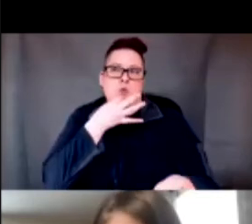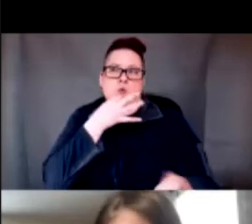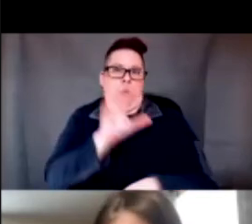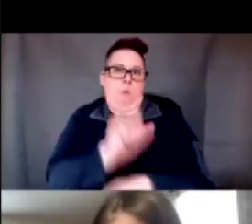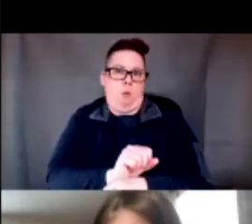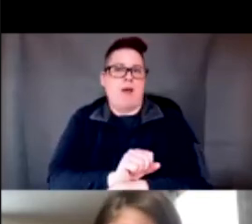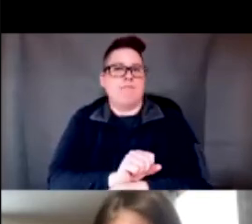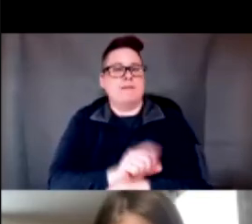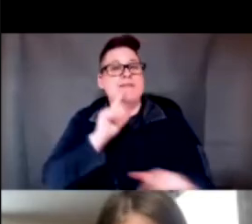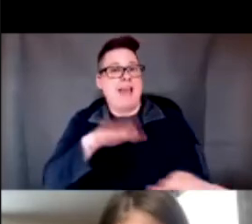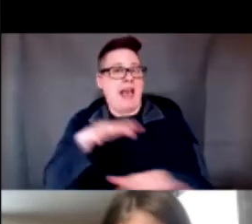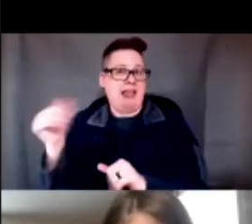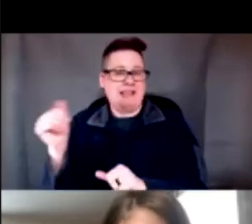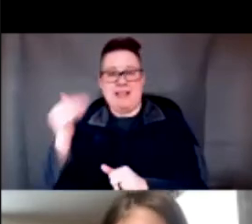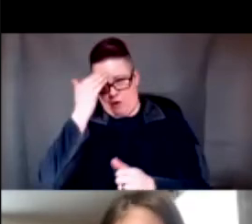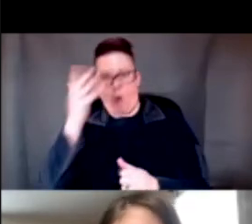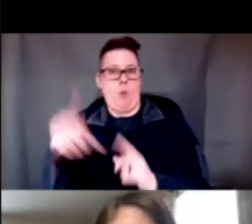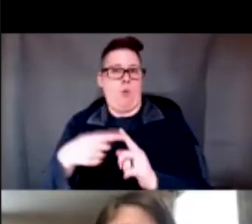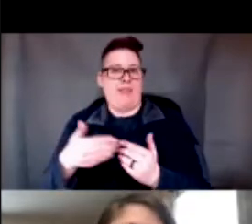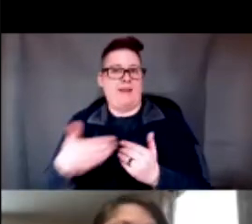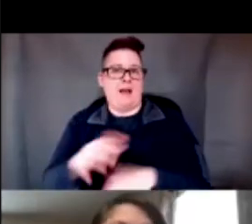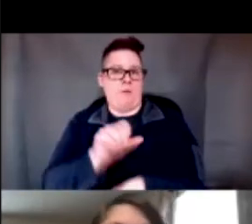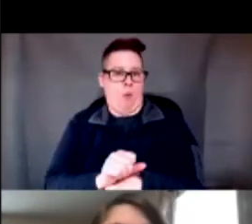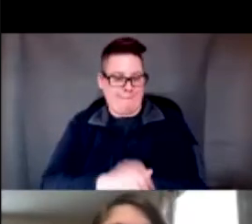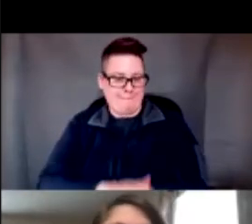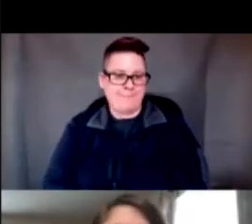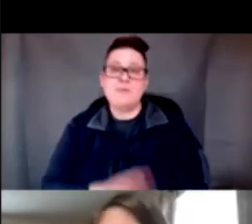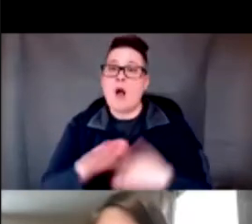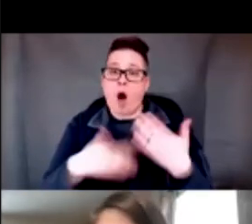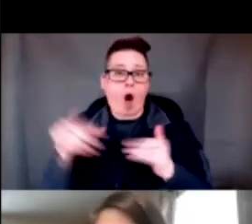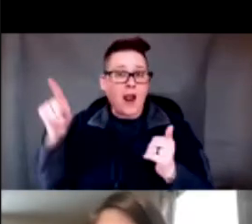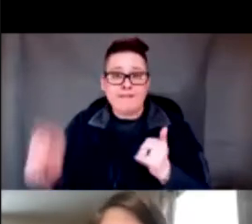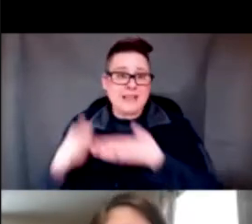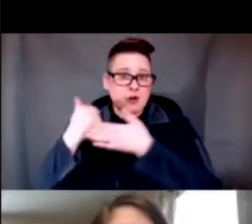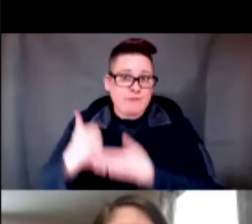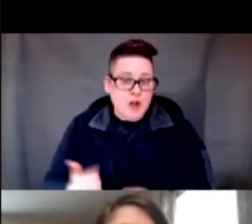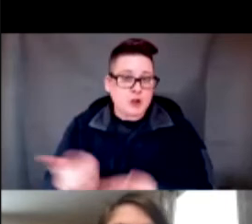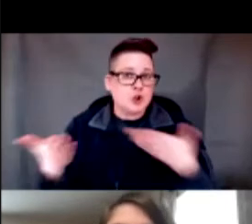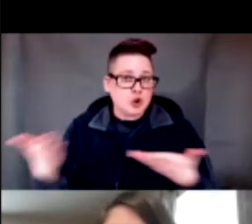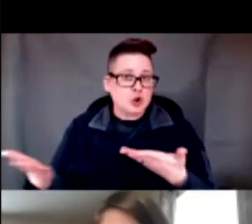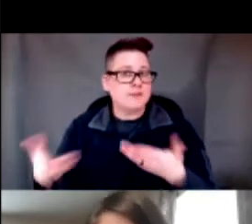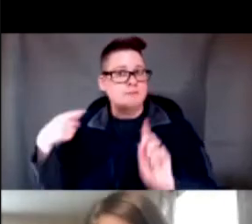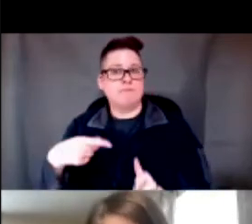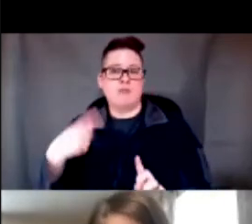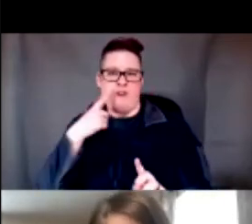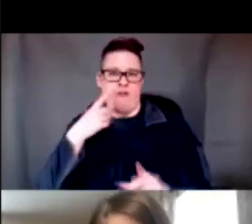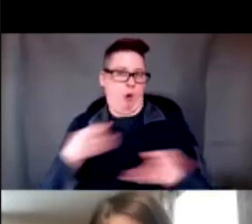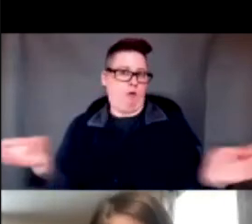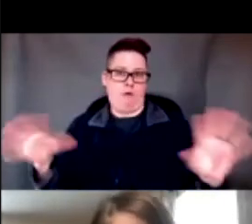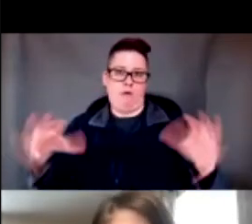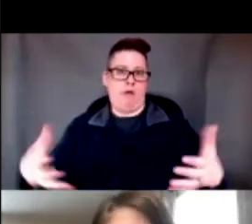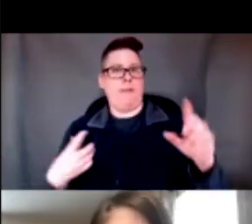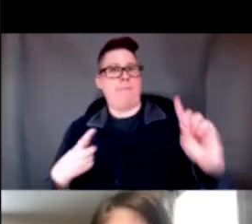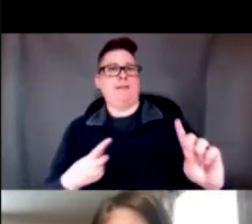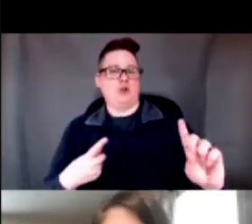with a behavioral health therapist that day. And all of these interventions and services are designed to serve our overall practice